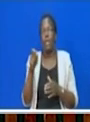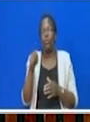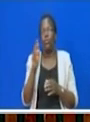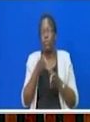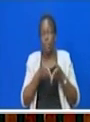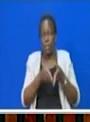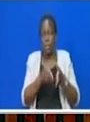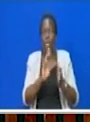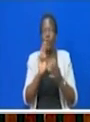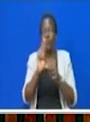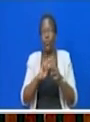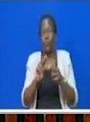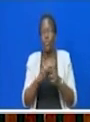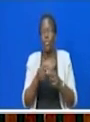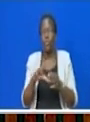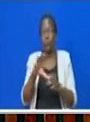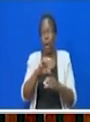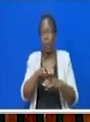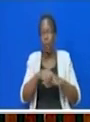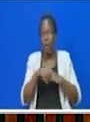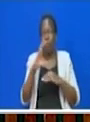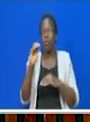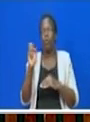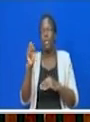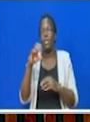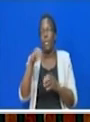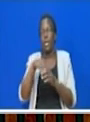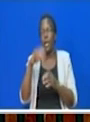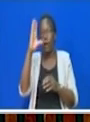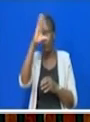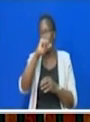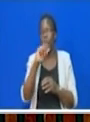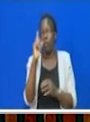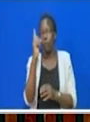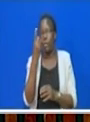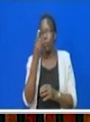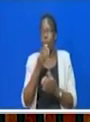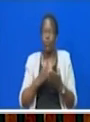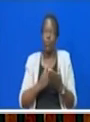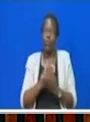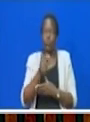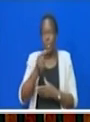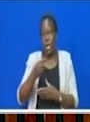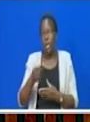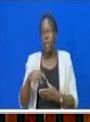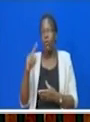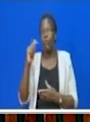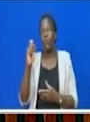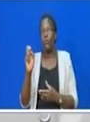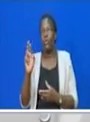such colonies in Africa? The first one we have through signing of